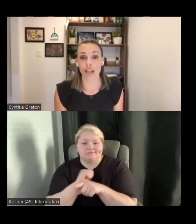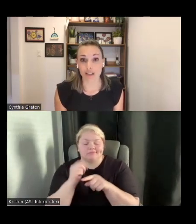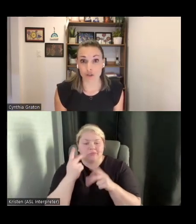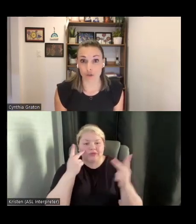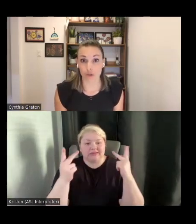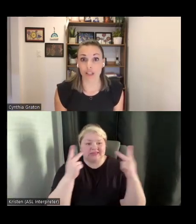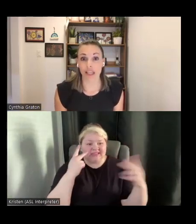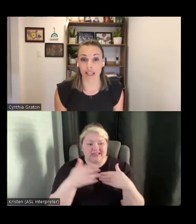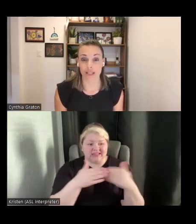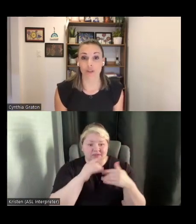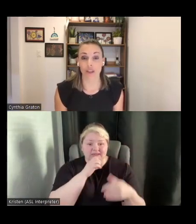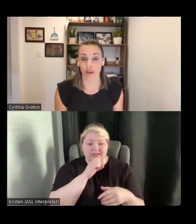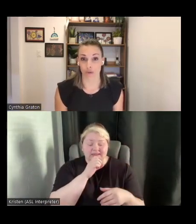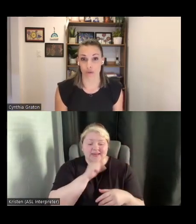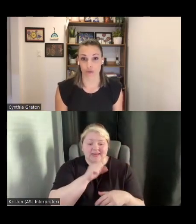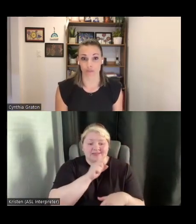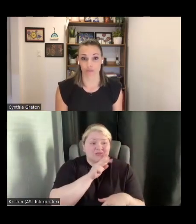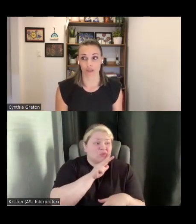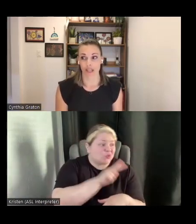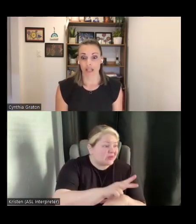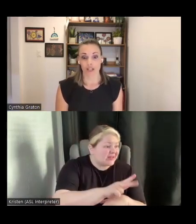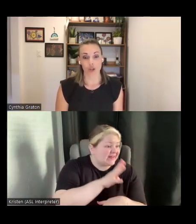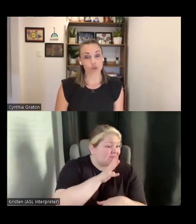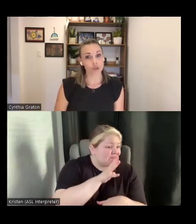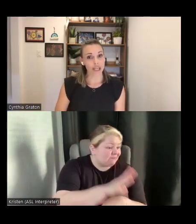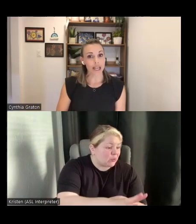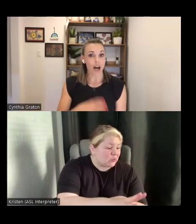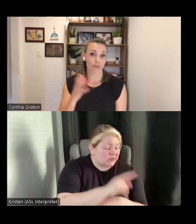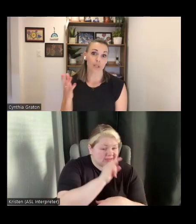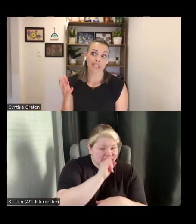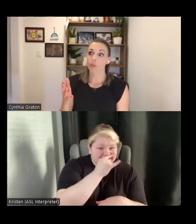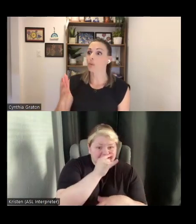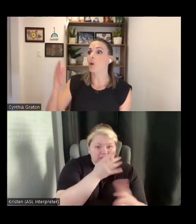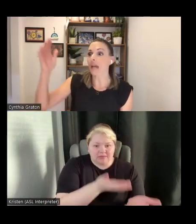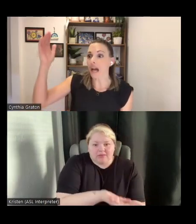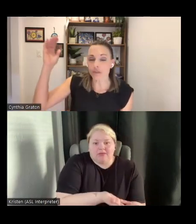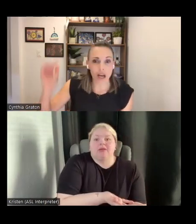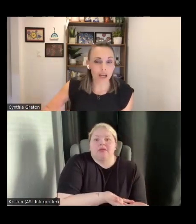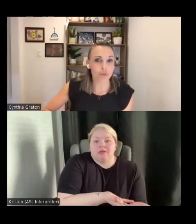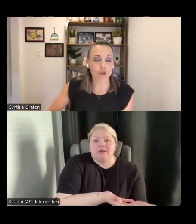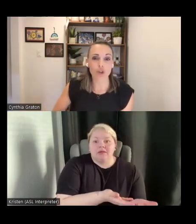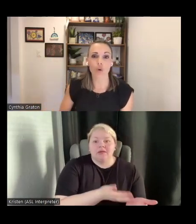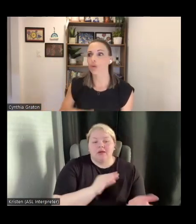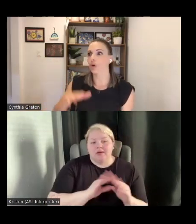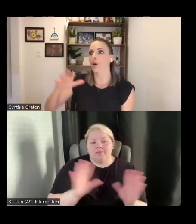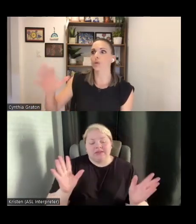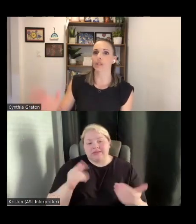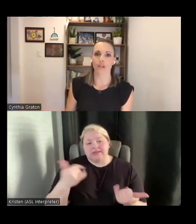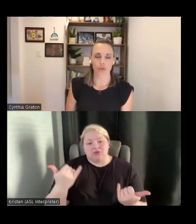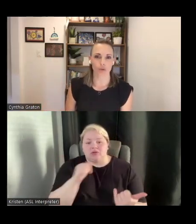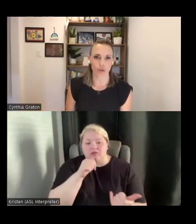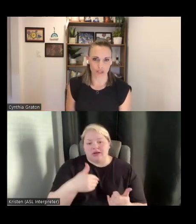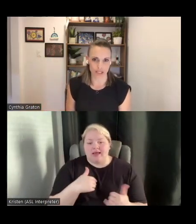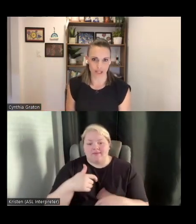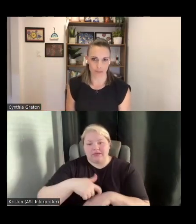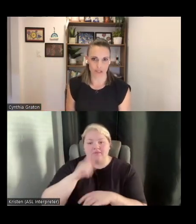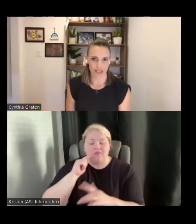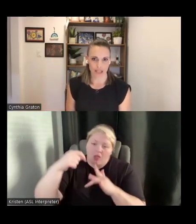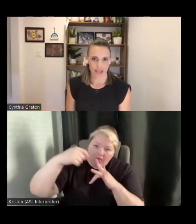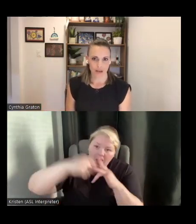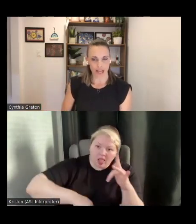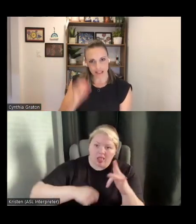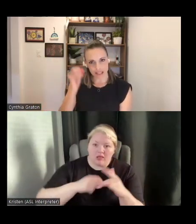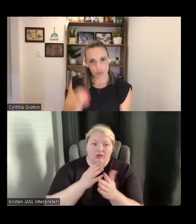4 years old kids' videos. So today, obviously, we won't have time to go thoroughly through the 3